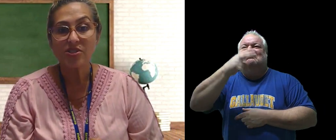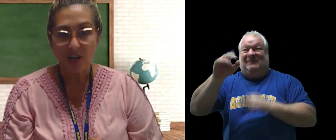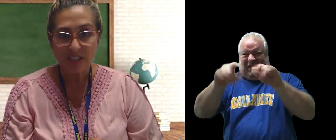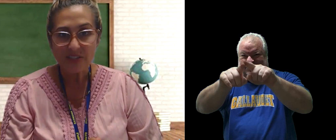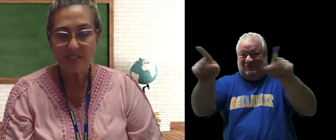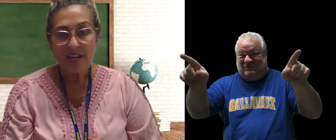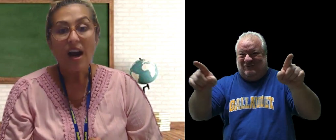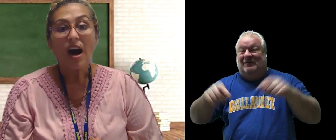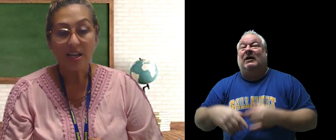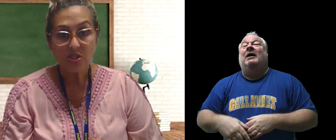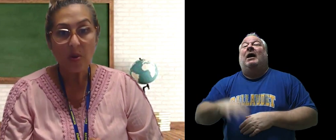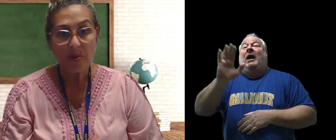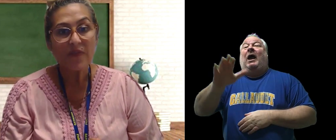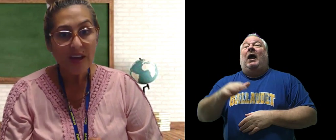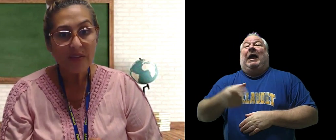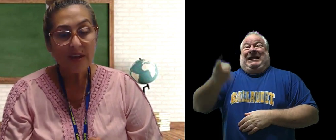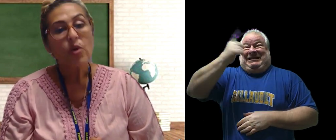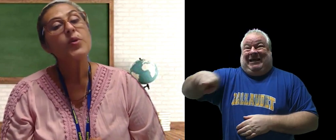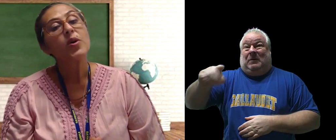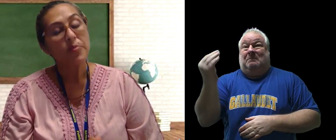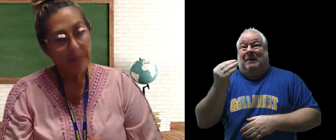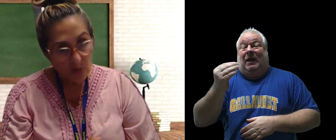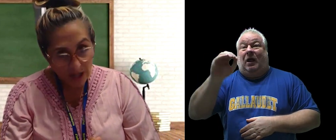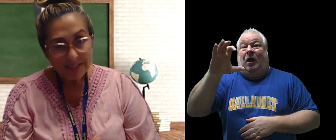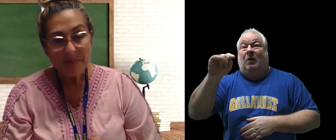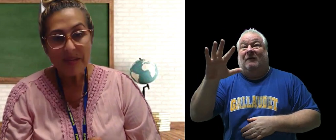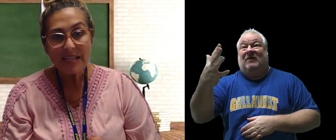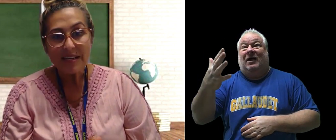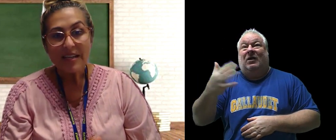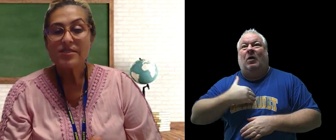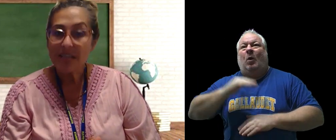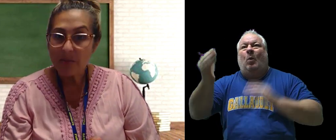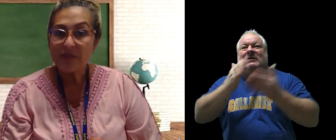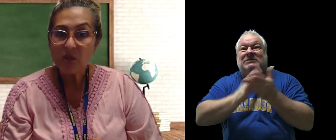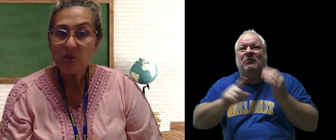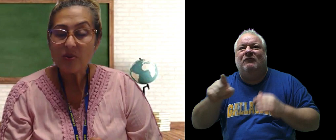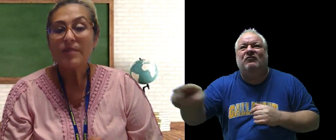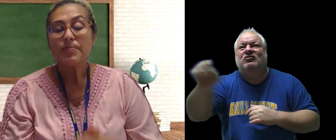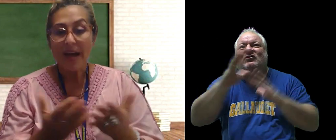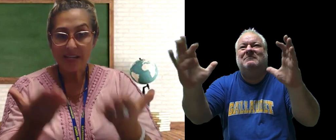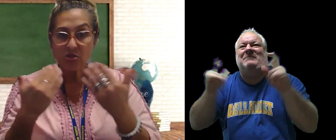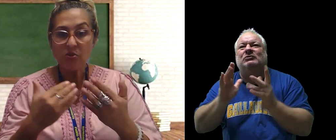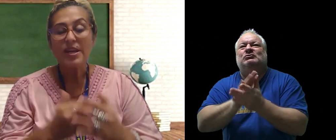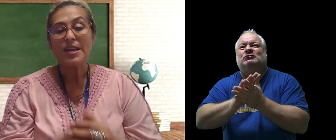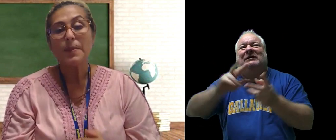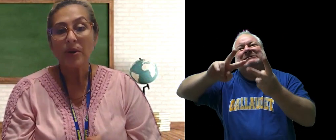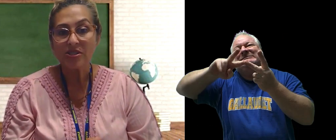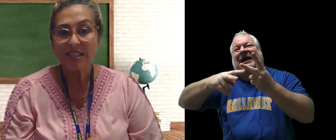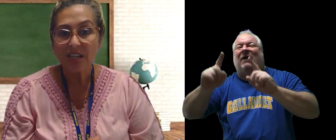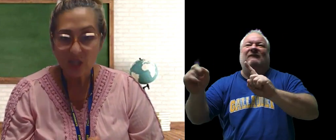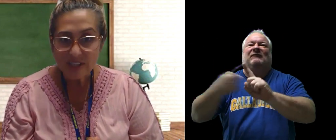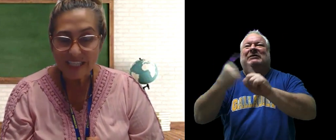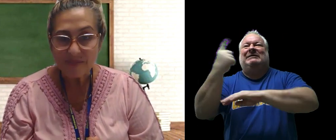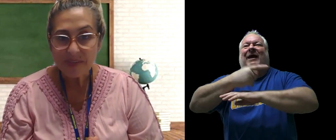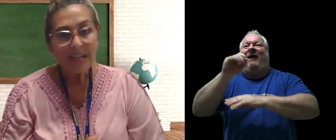DHH scholars. October 5th, we will be welcoming some of you back to